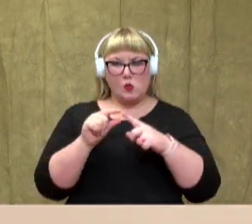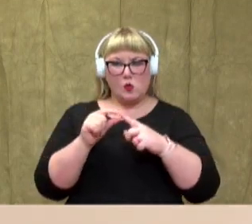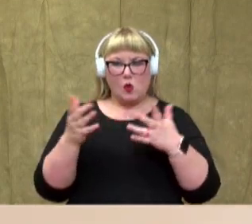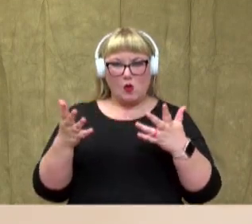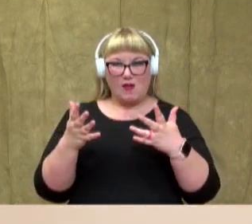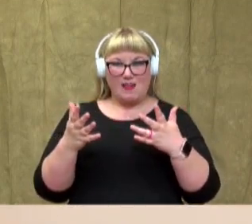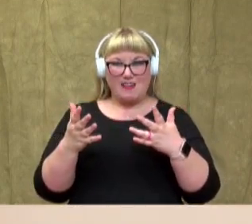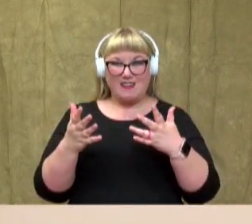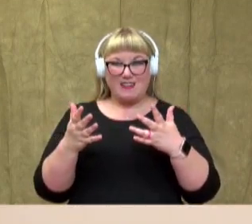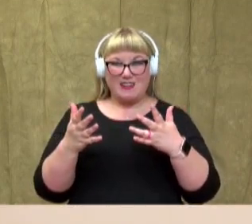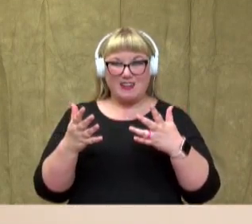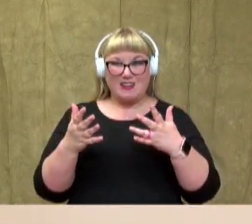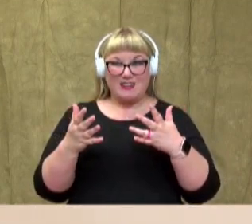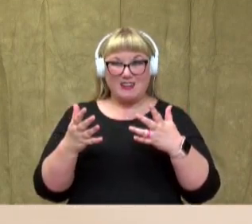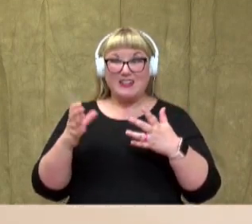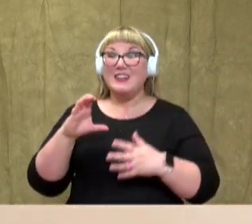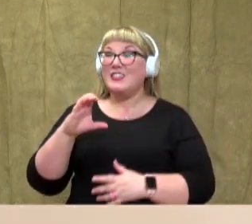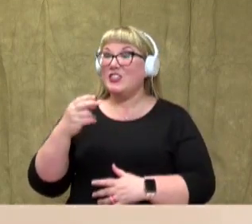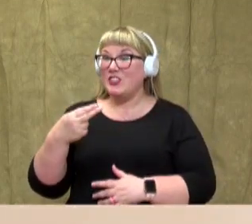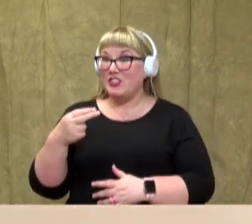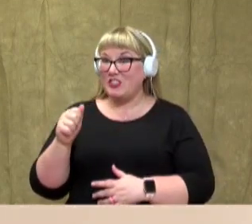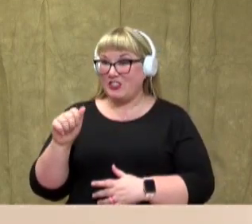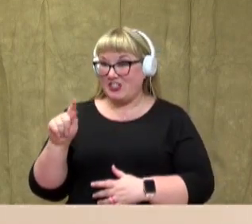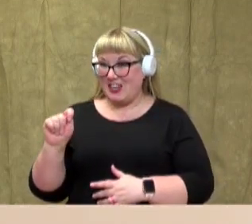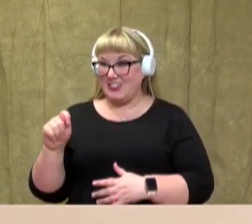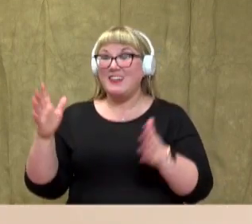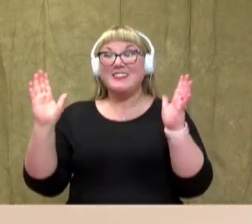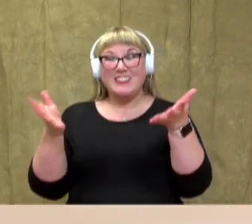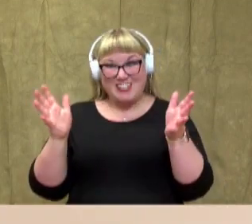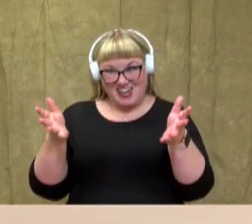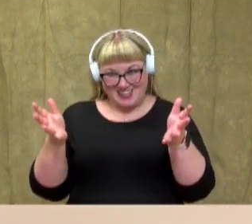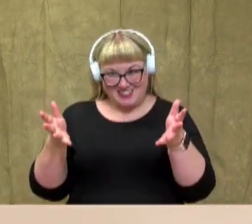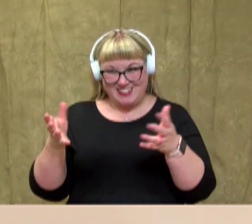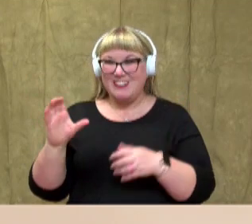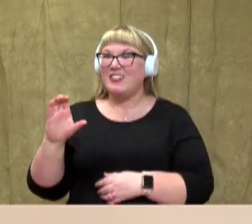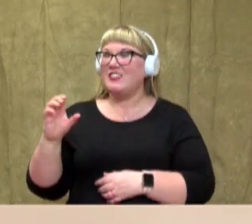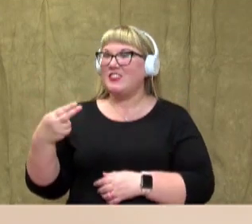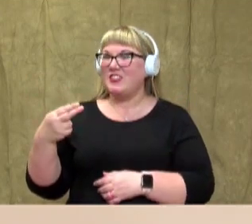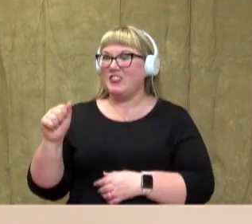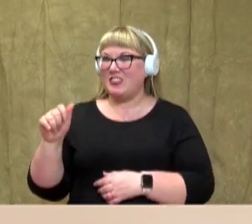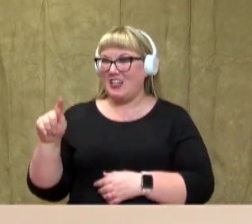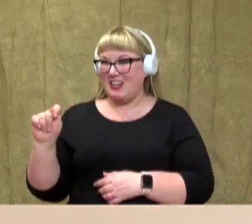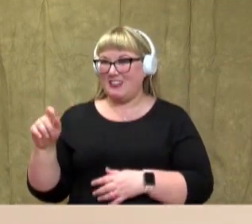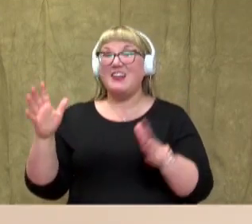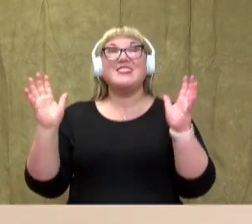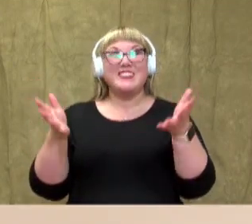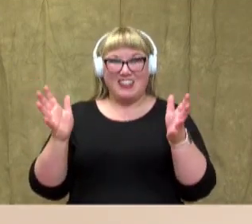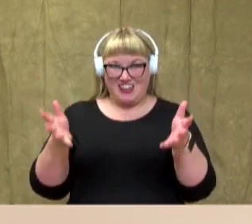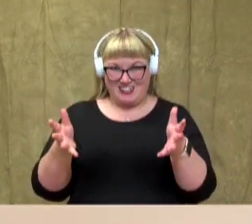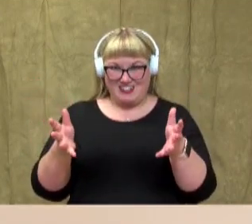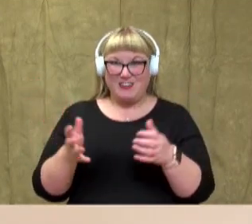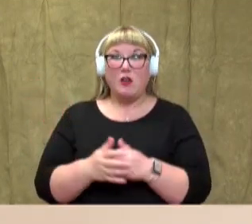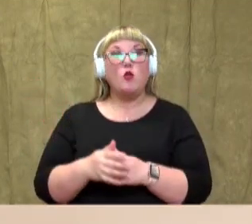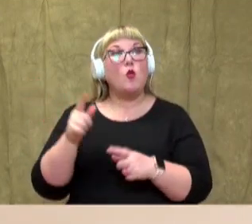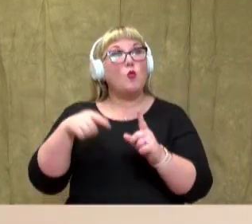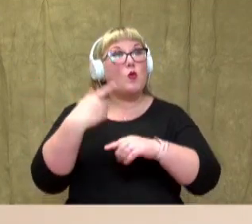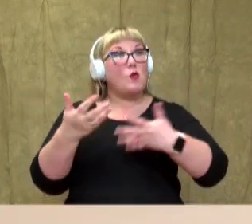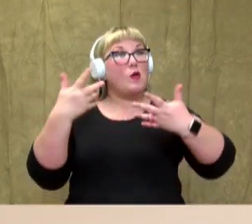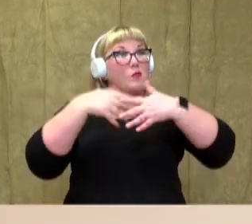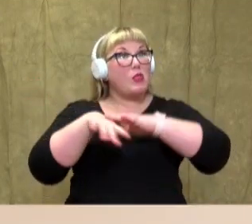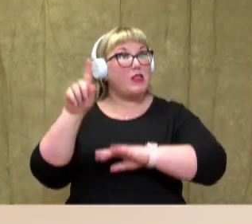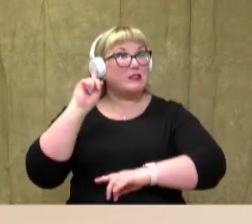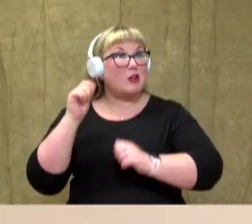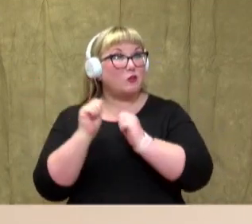Yes, absolutely, friends. I hear the word chat too. And look what happens. When we blend those sounds